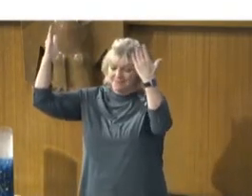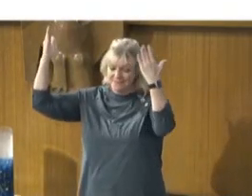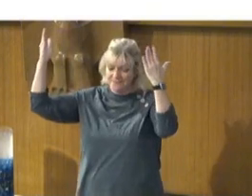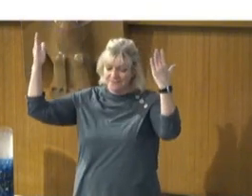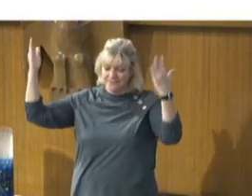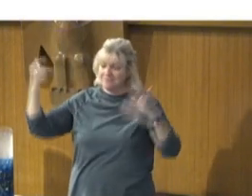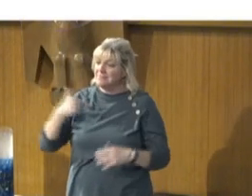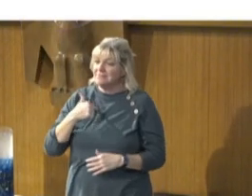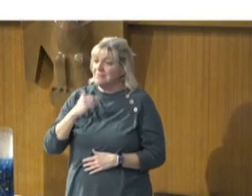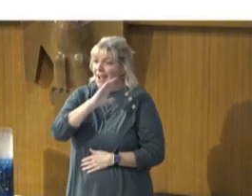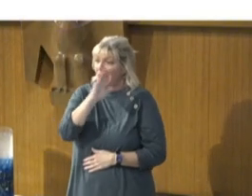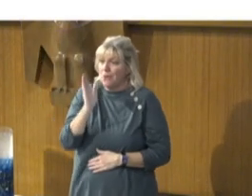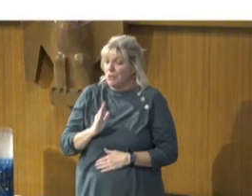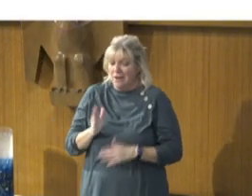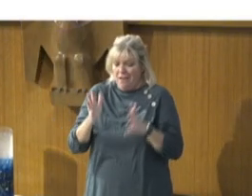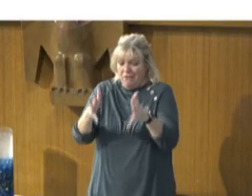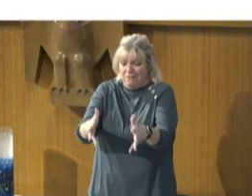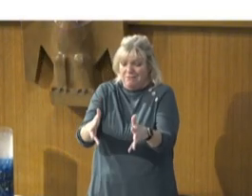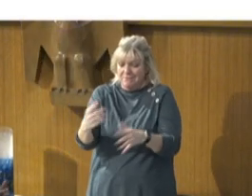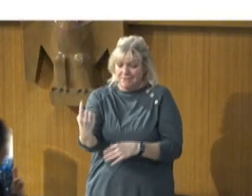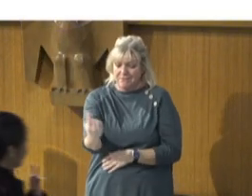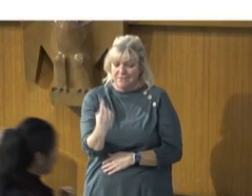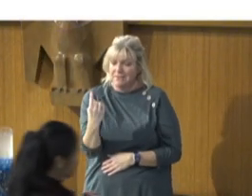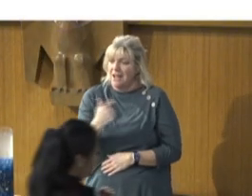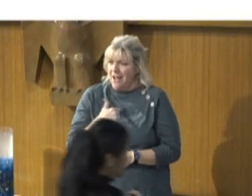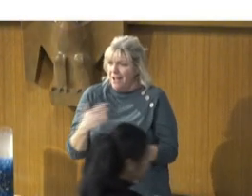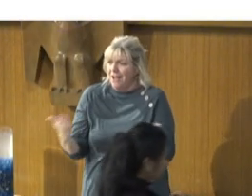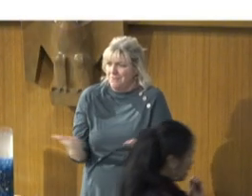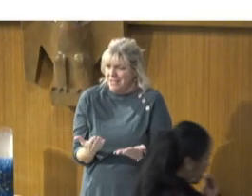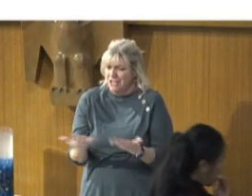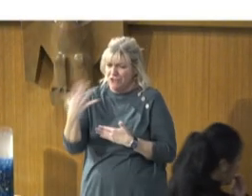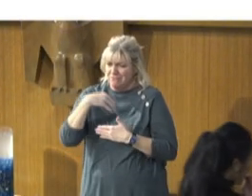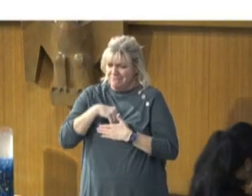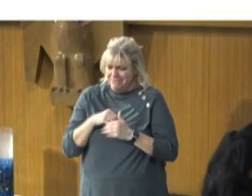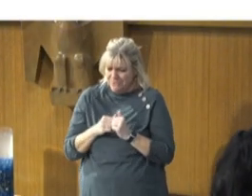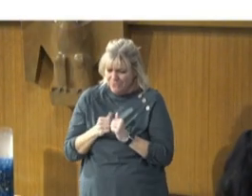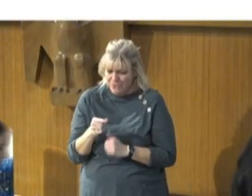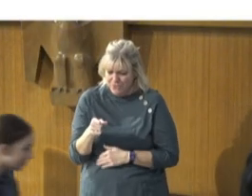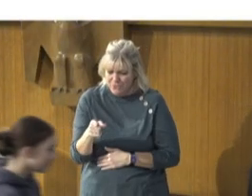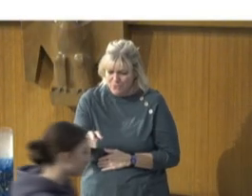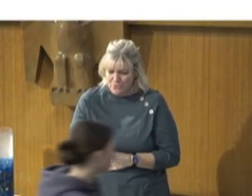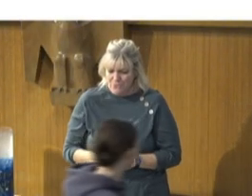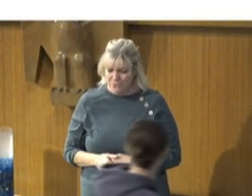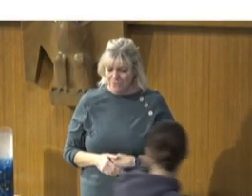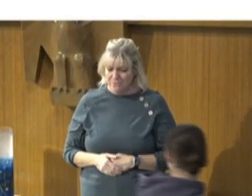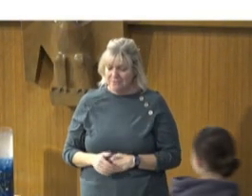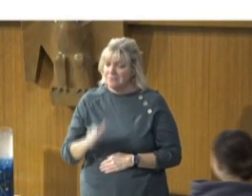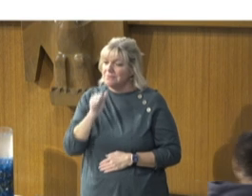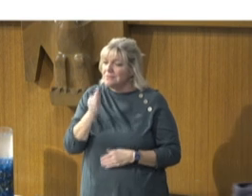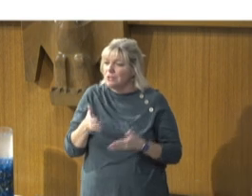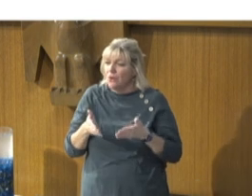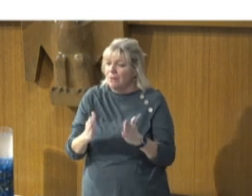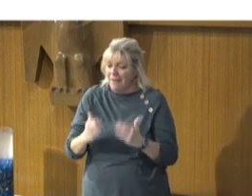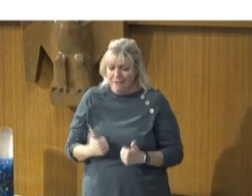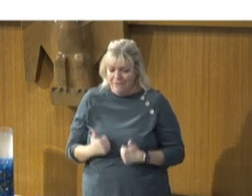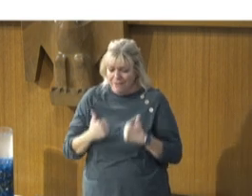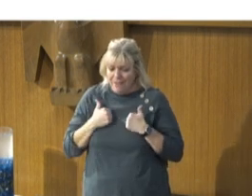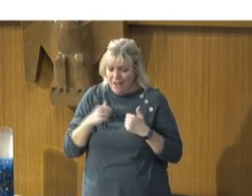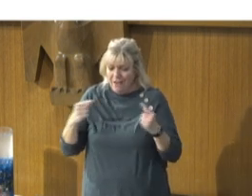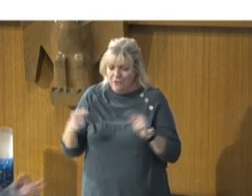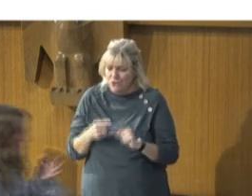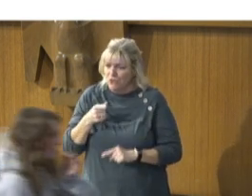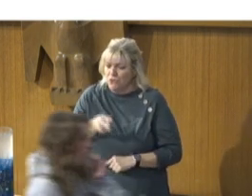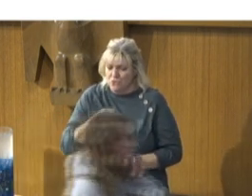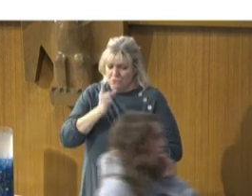'Cause I'll never leave you, I'm here by your side. Don't let life betray you to swallow your pride